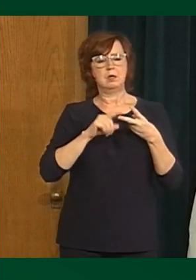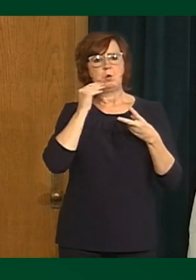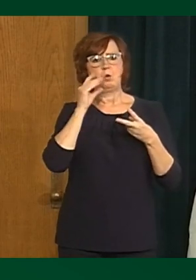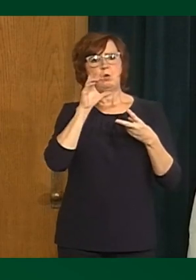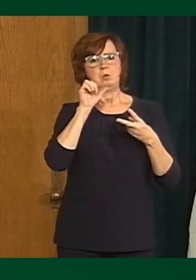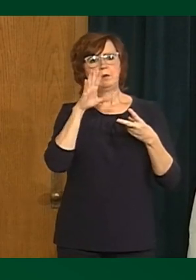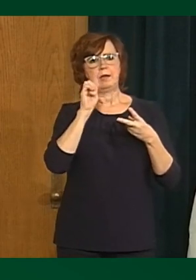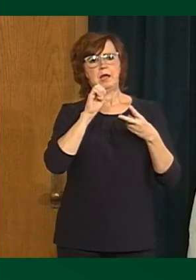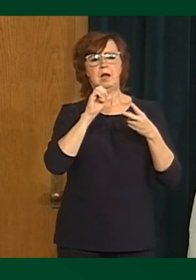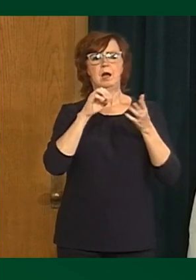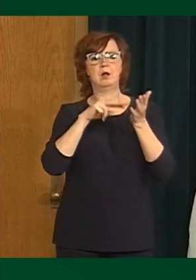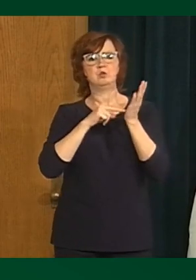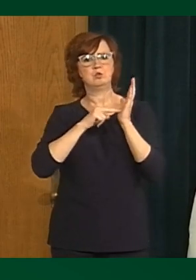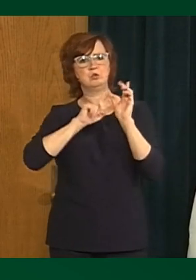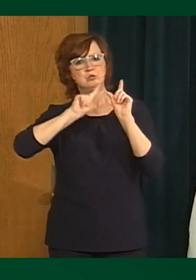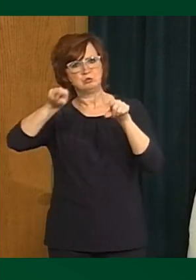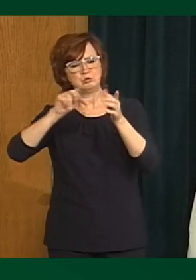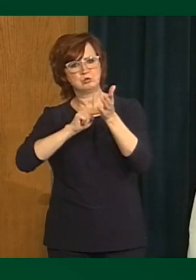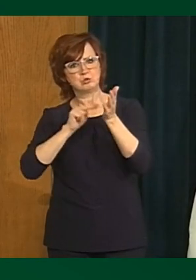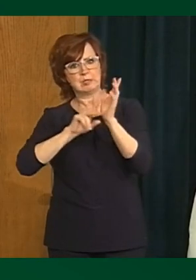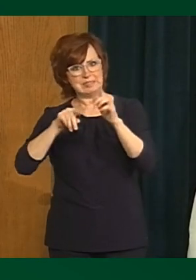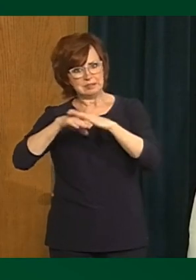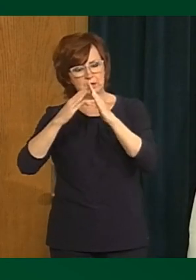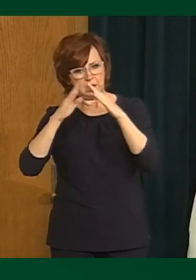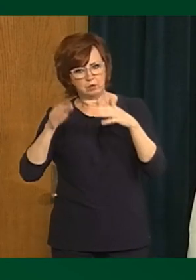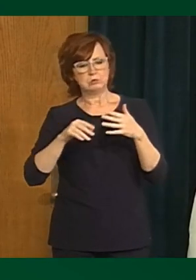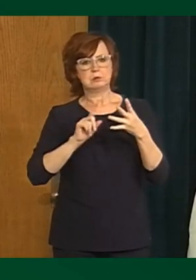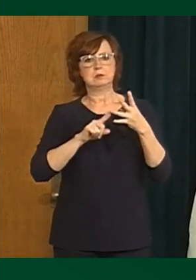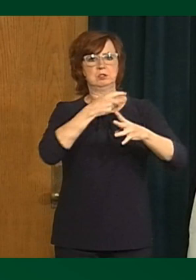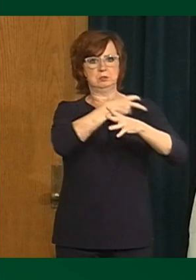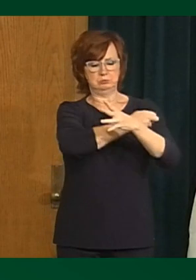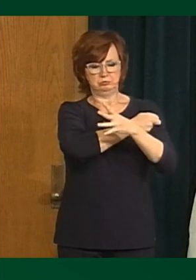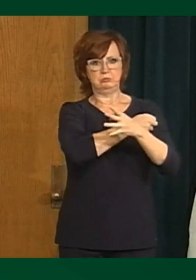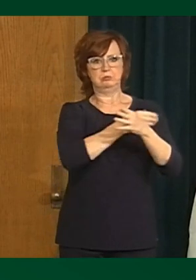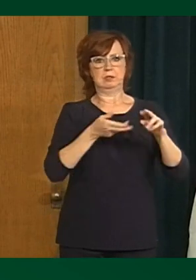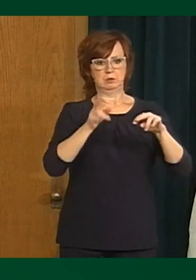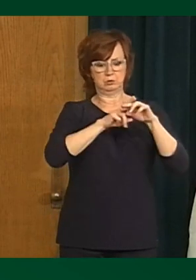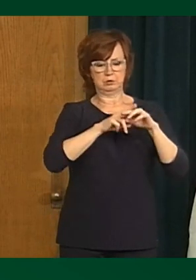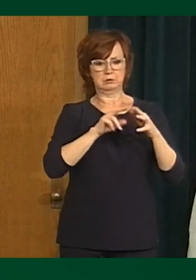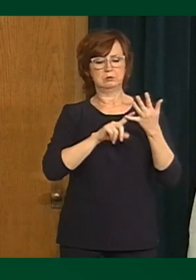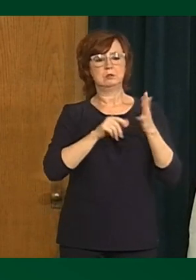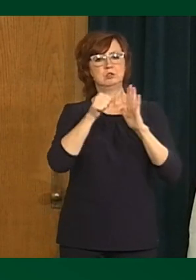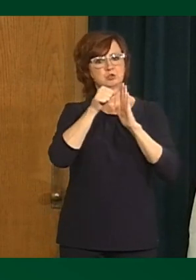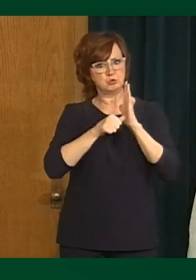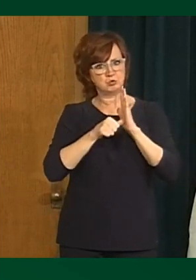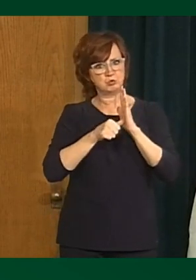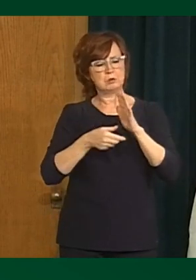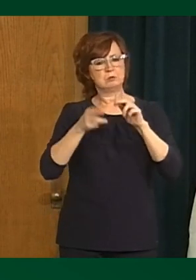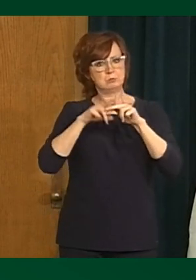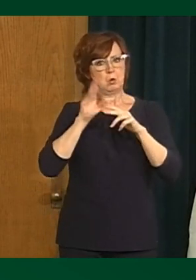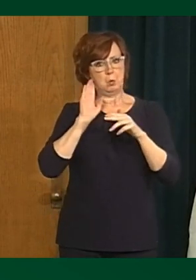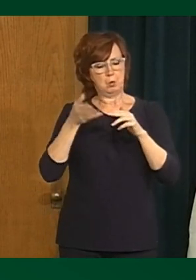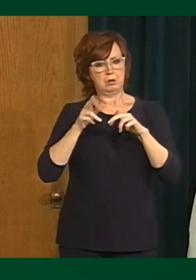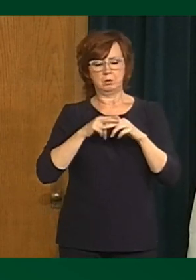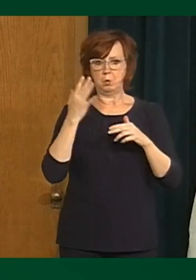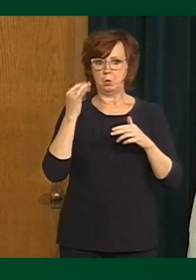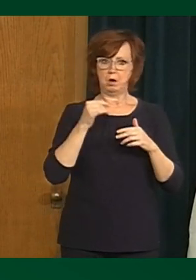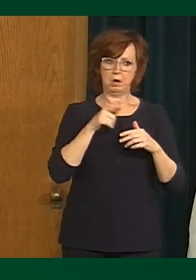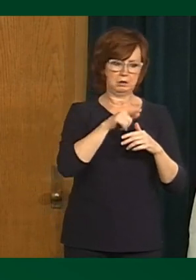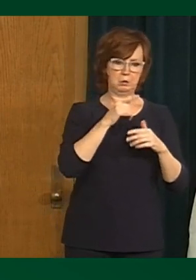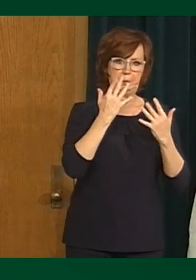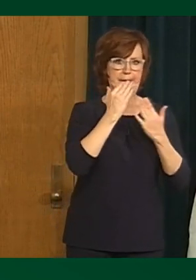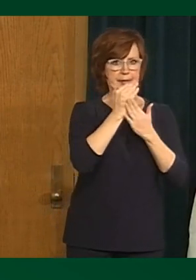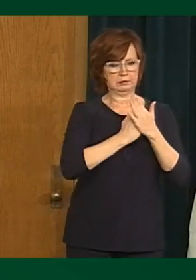appointments, and expanded immunizations. We will also see surgical services slowly increasing to accommodate more patients who have been on our waiting